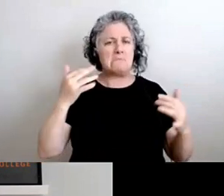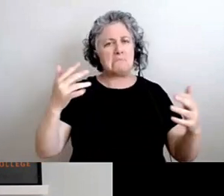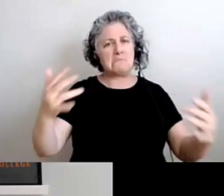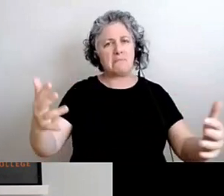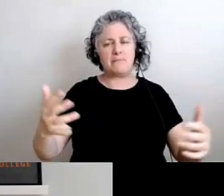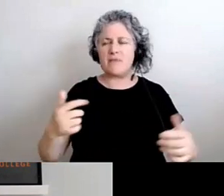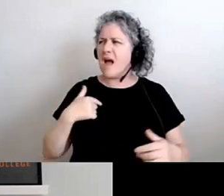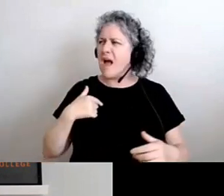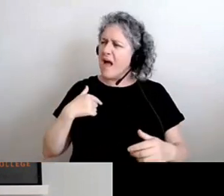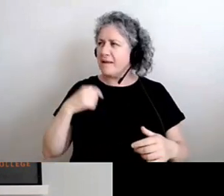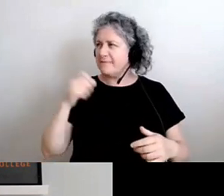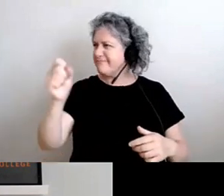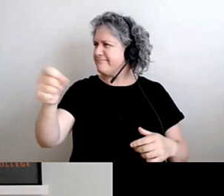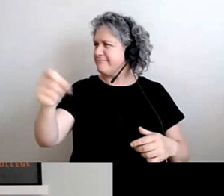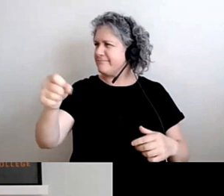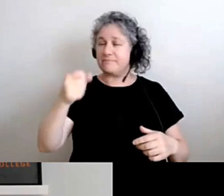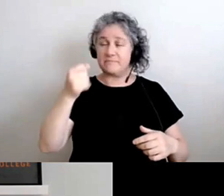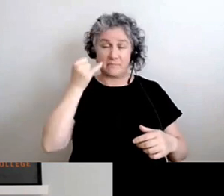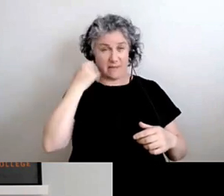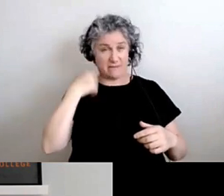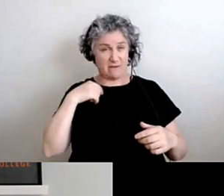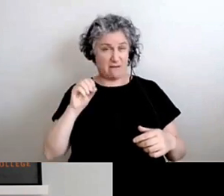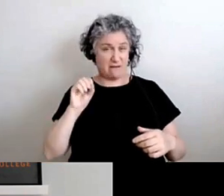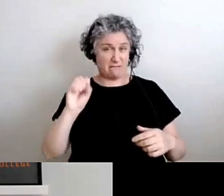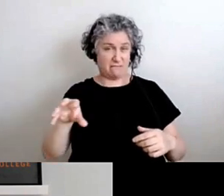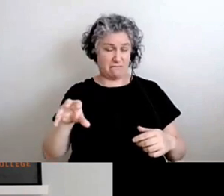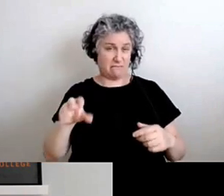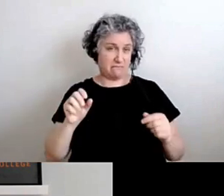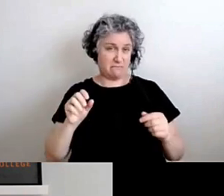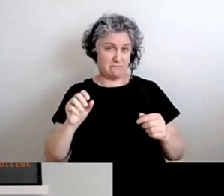to put a number to it,